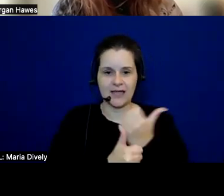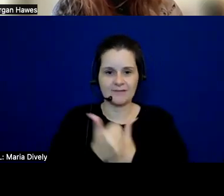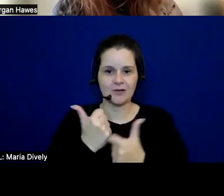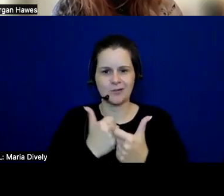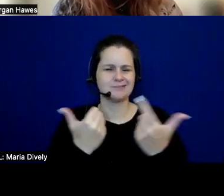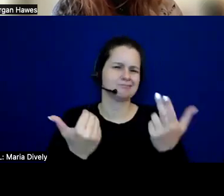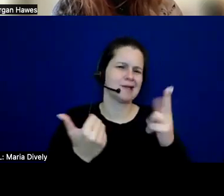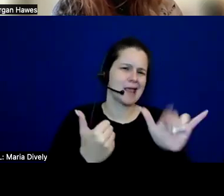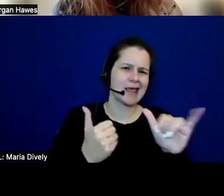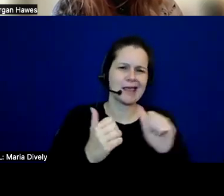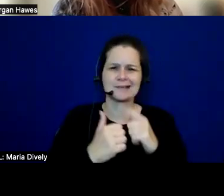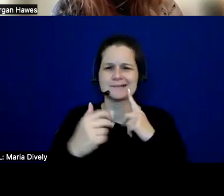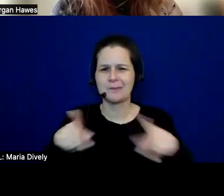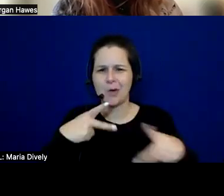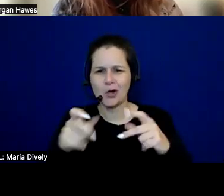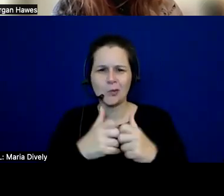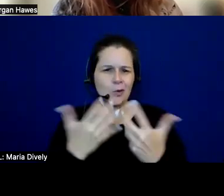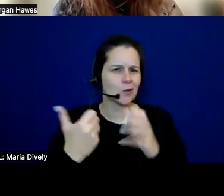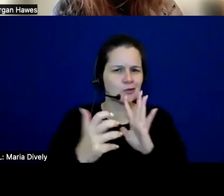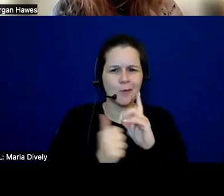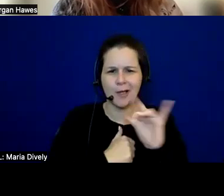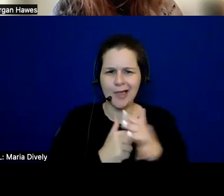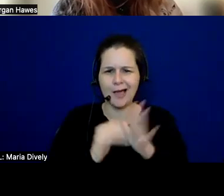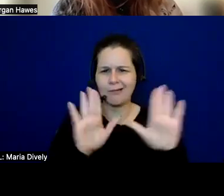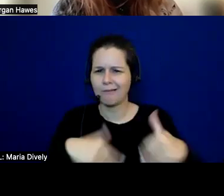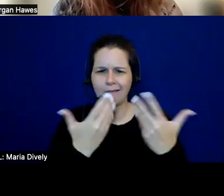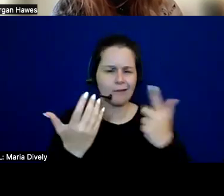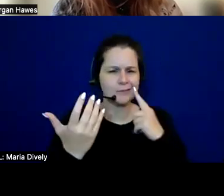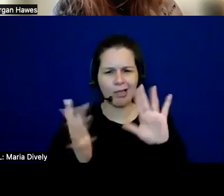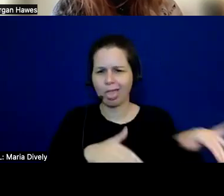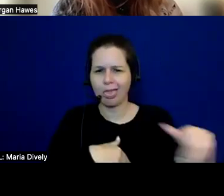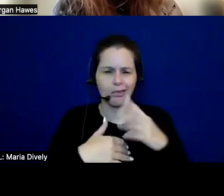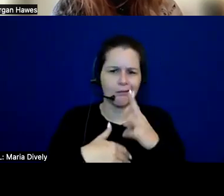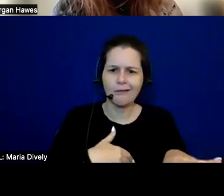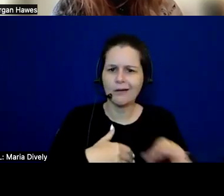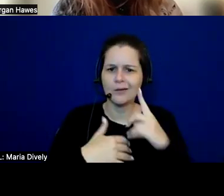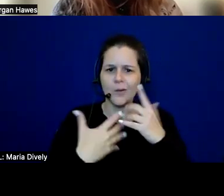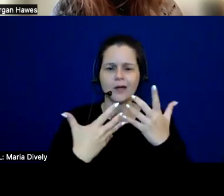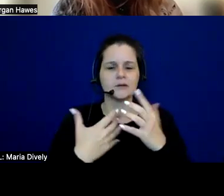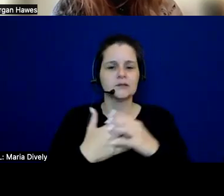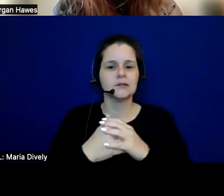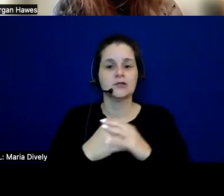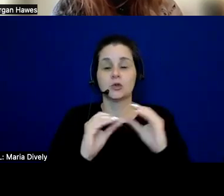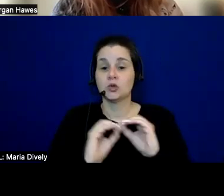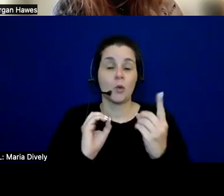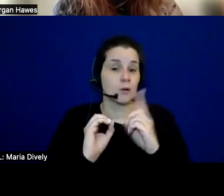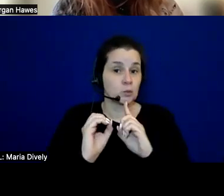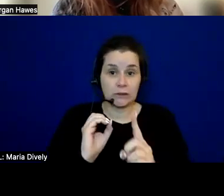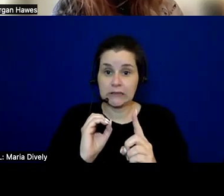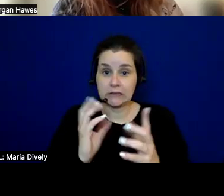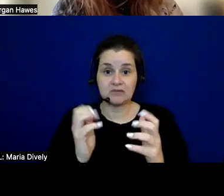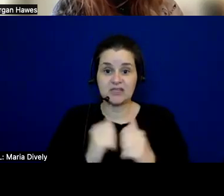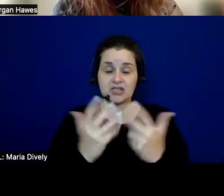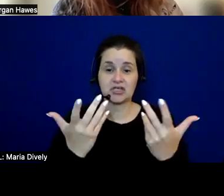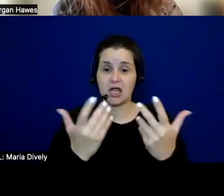hey man, this is a party. We don't want to talk about that, you know? And so nobody really, you know, they just kind